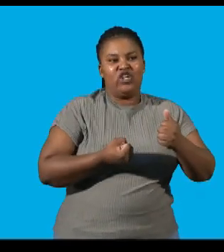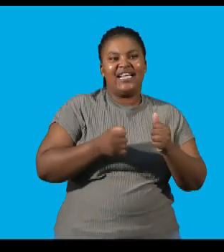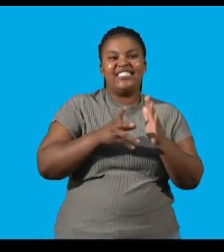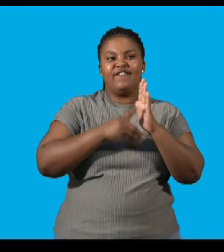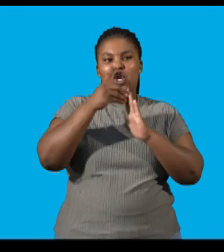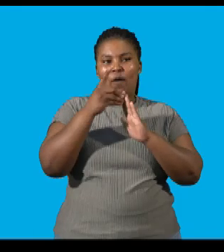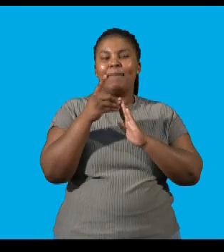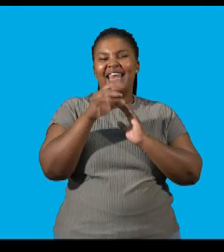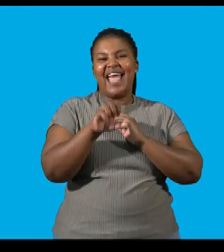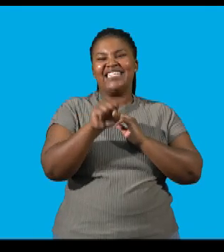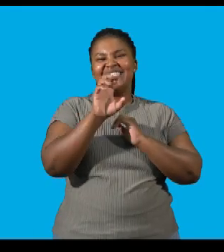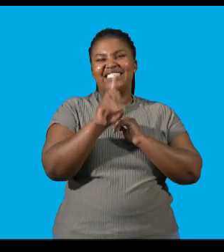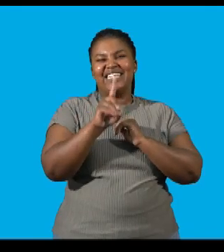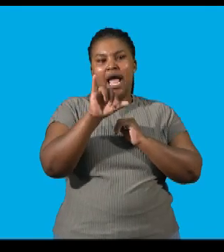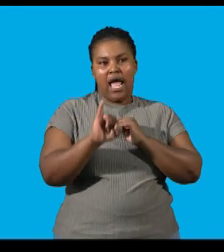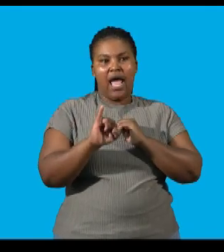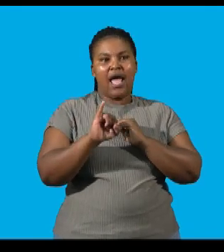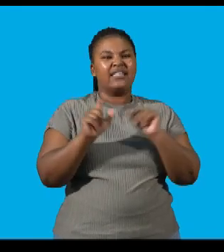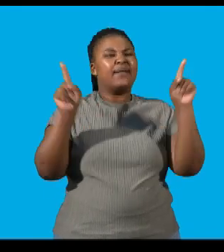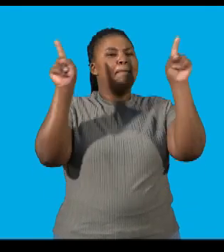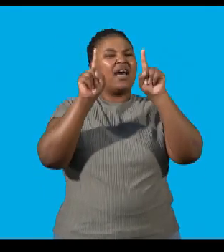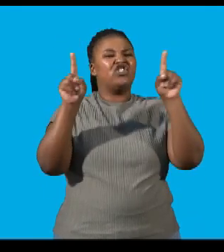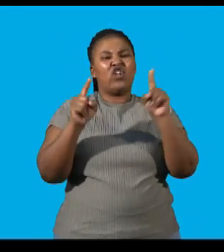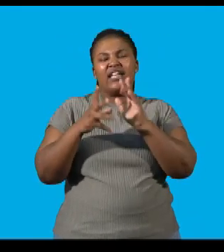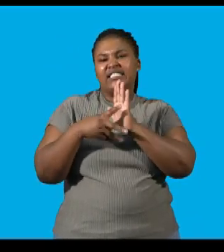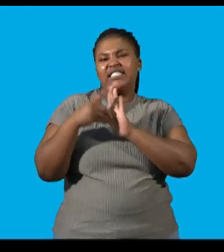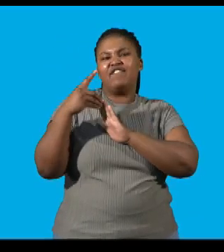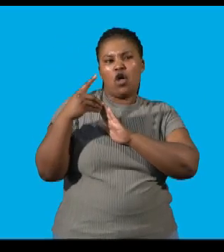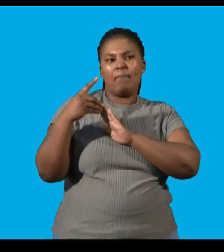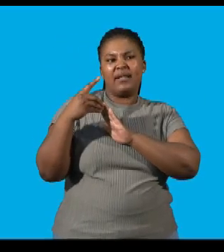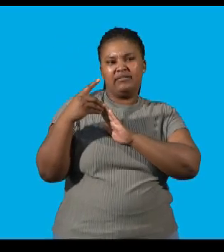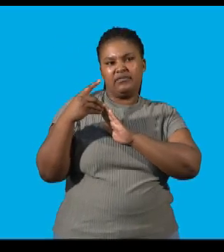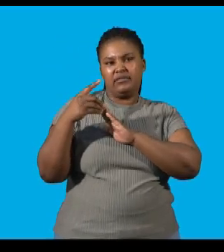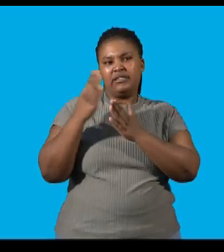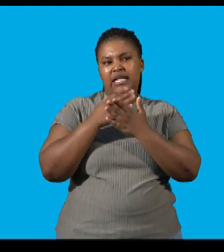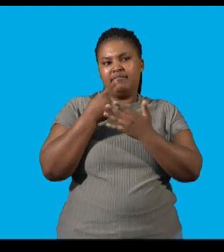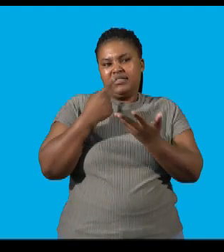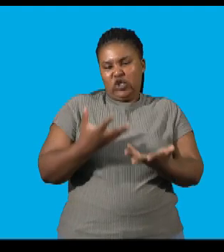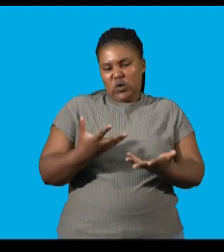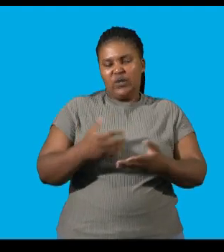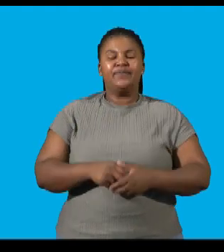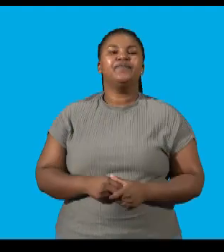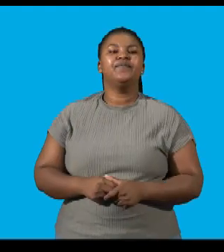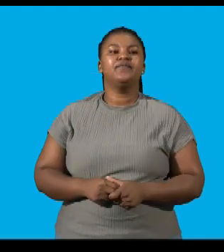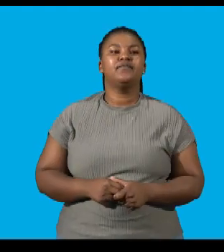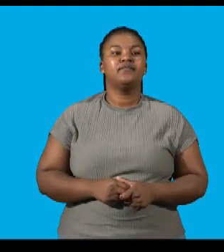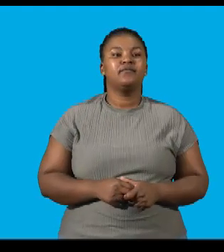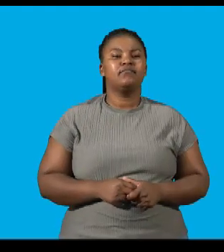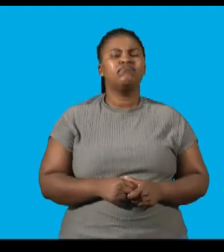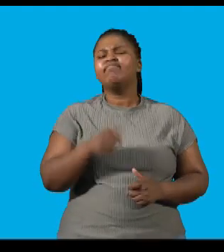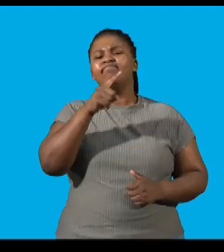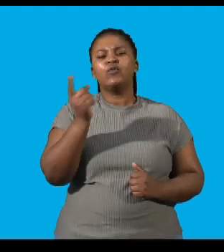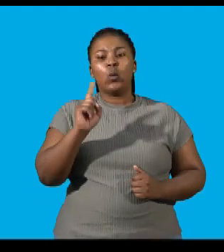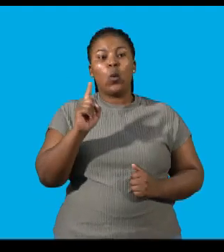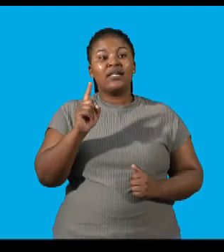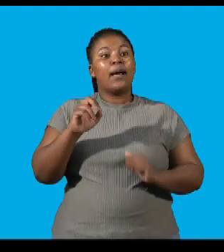strategic development initiatives. Some call them spatial development initiatives, SDIs. What is